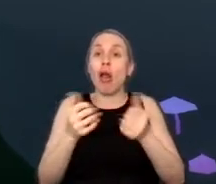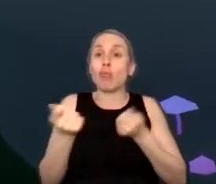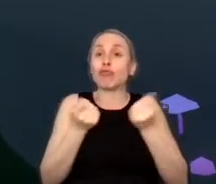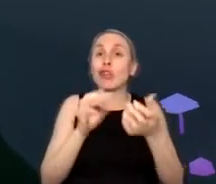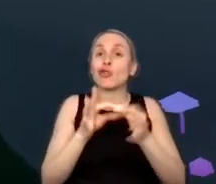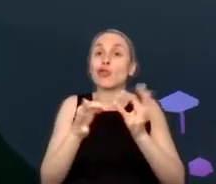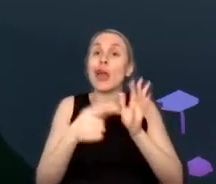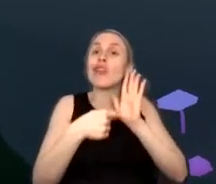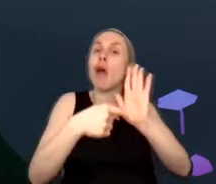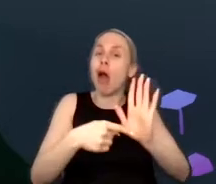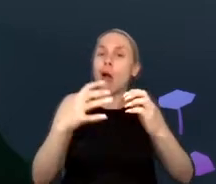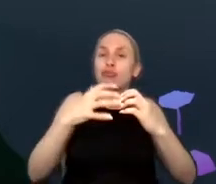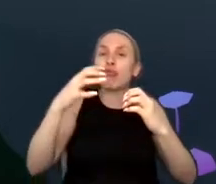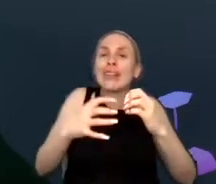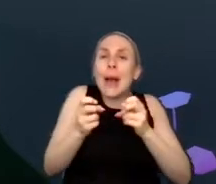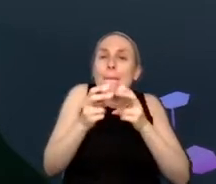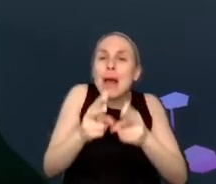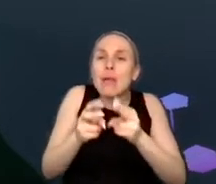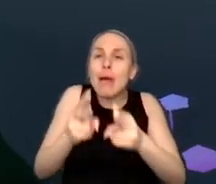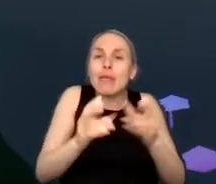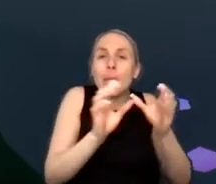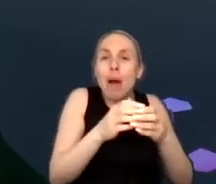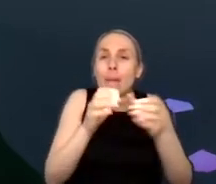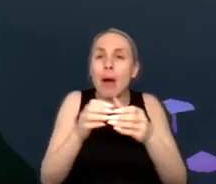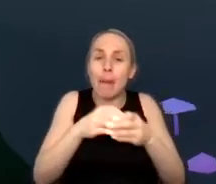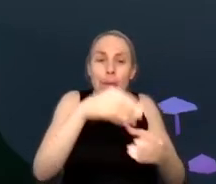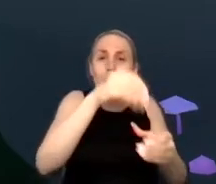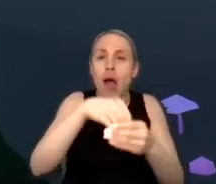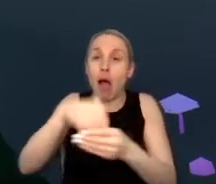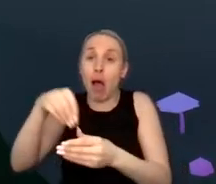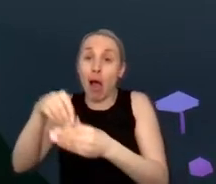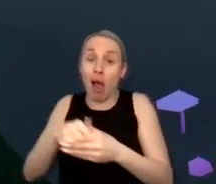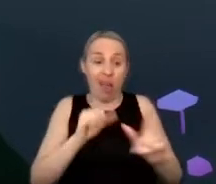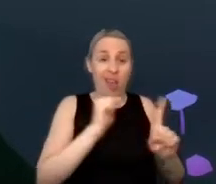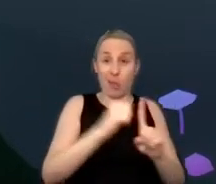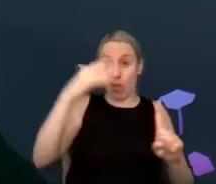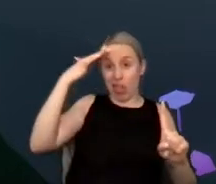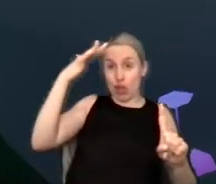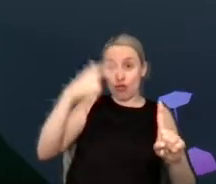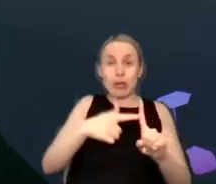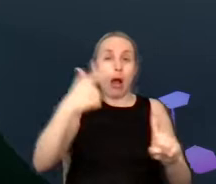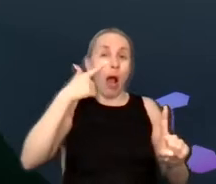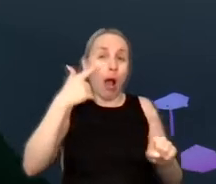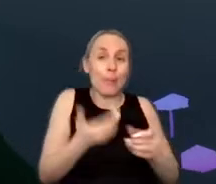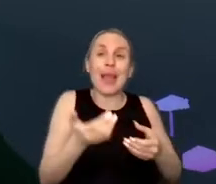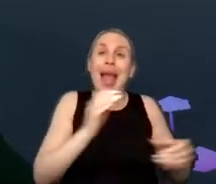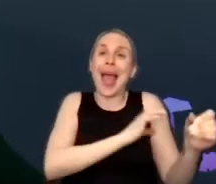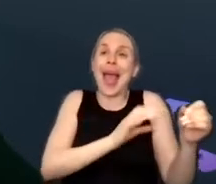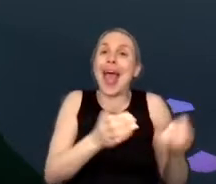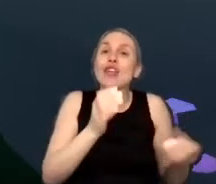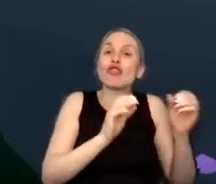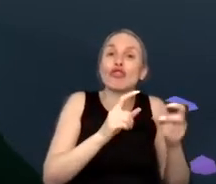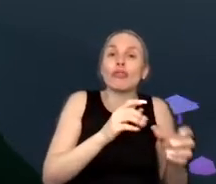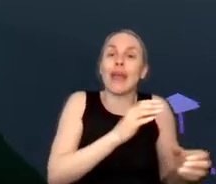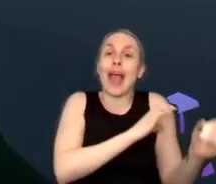constituent parts. So he was kind of looking at energy, forms of knowledge, gesture. There's a lot of